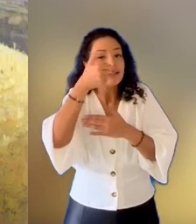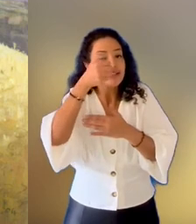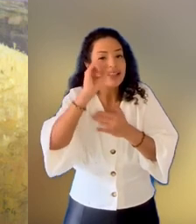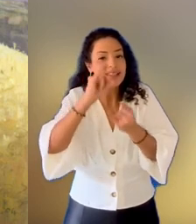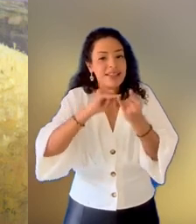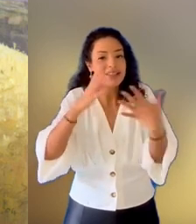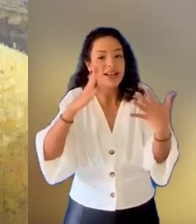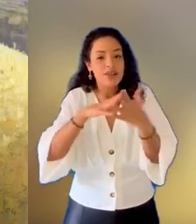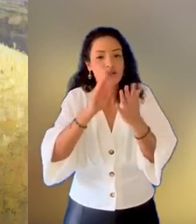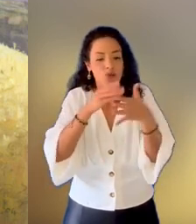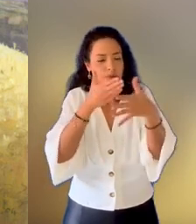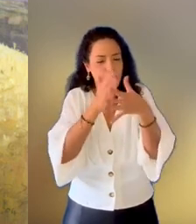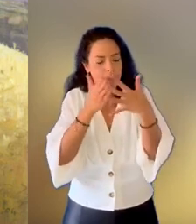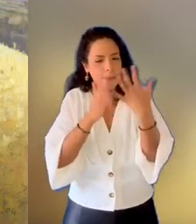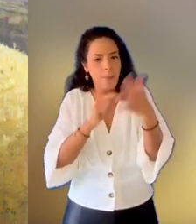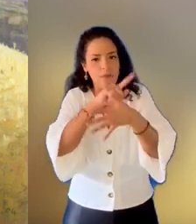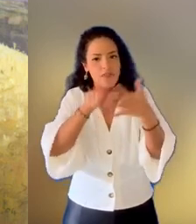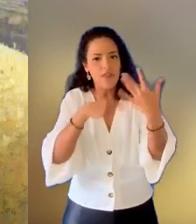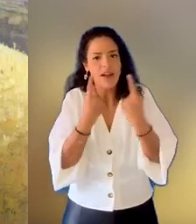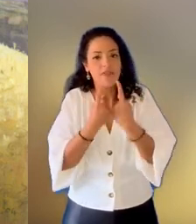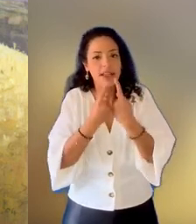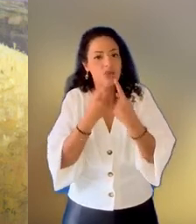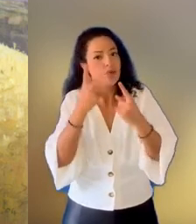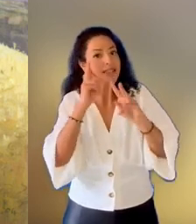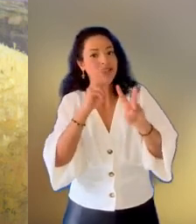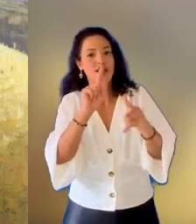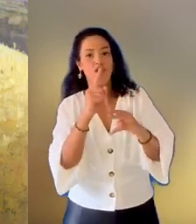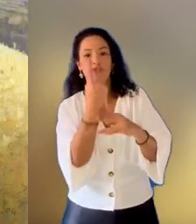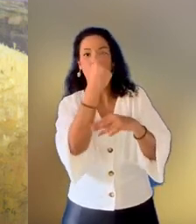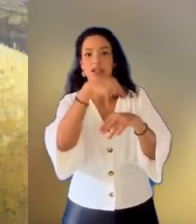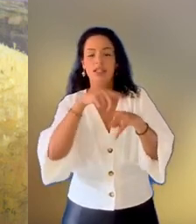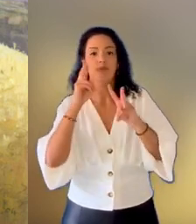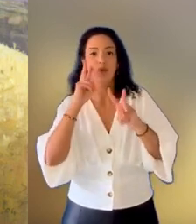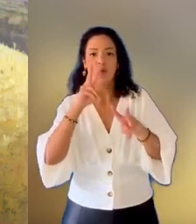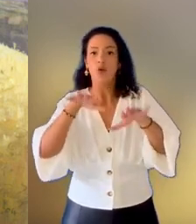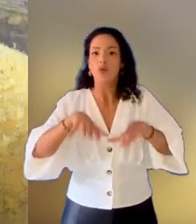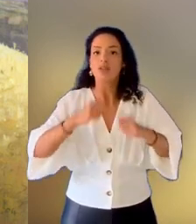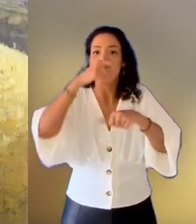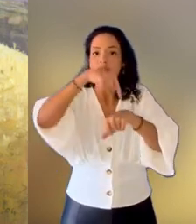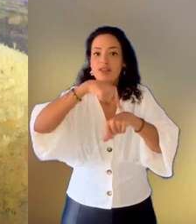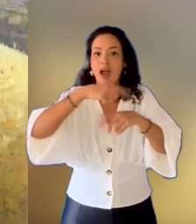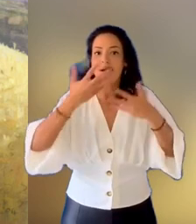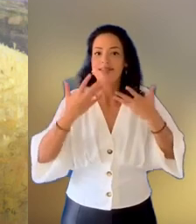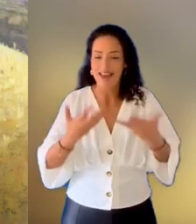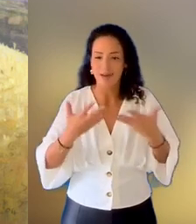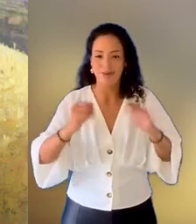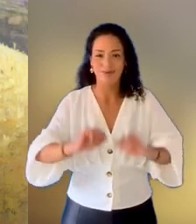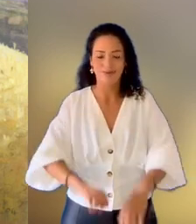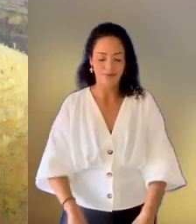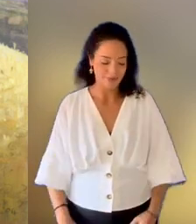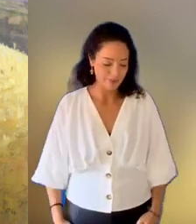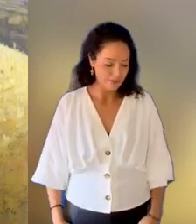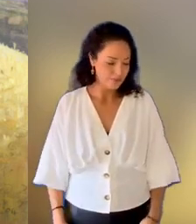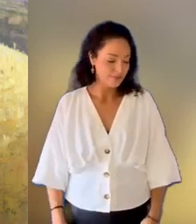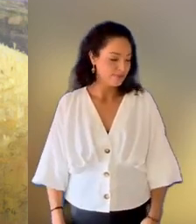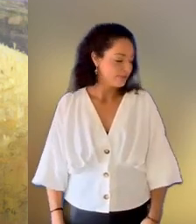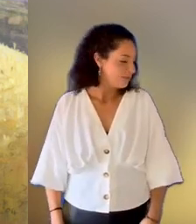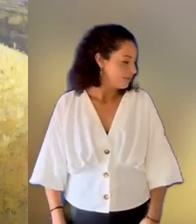to identify five things which you did not see the first time you looked. I'll start the timer now.